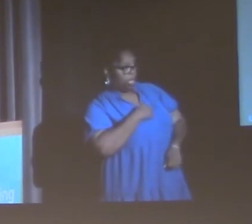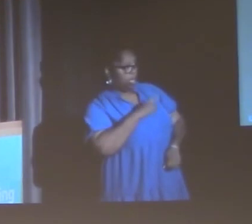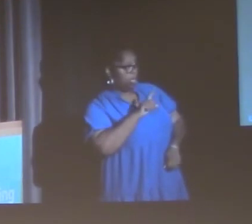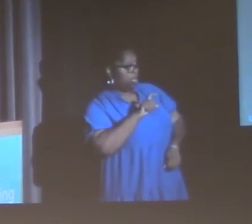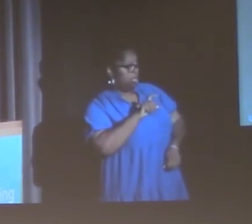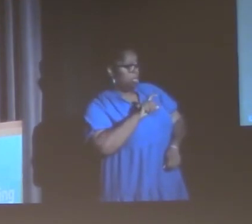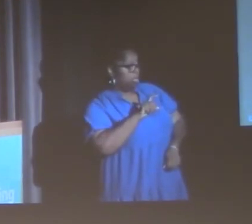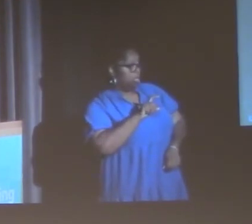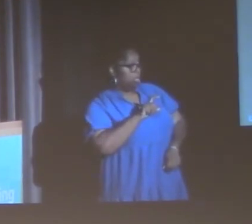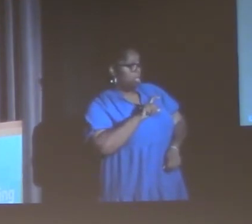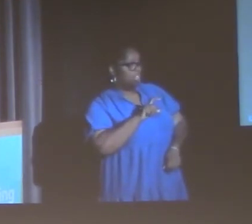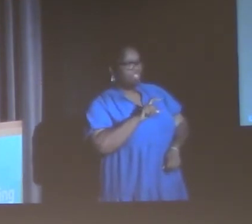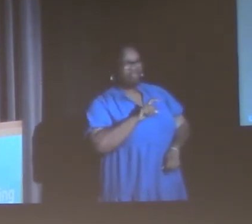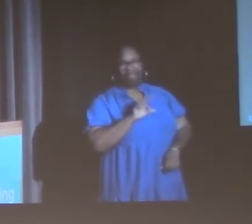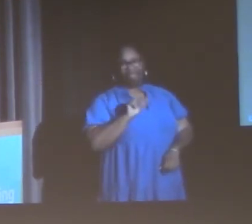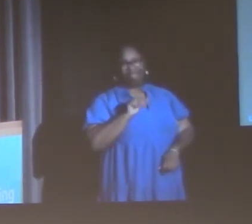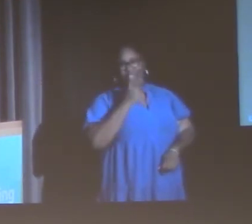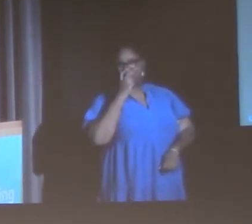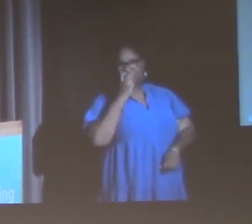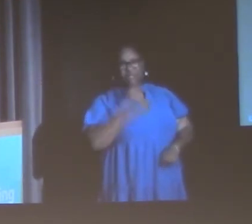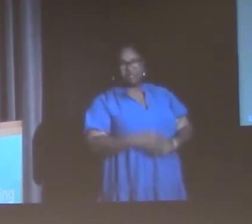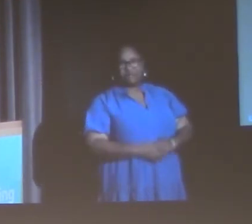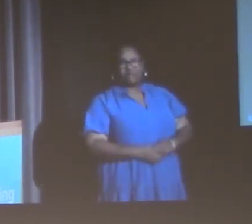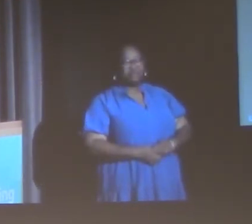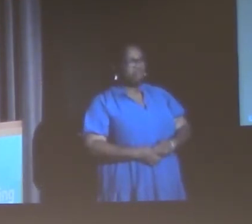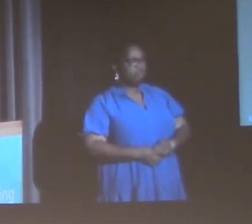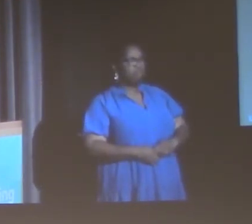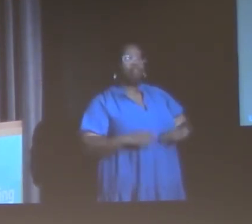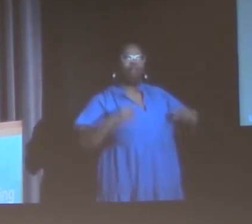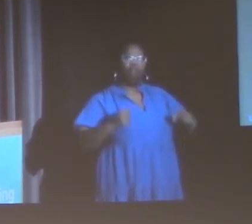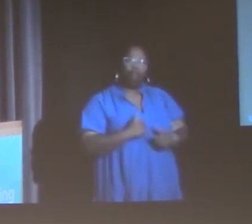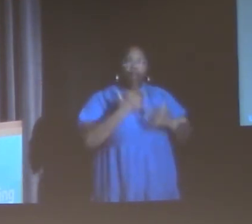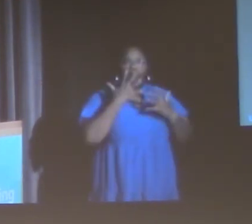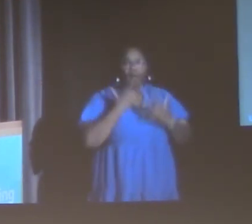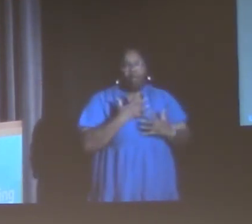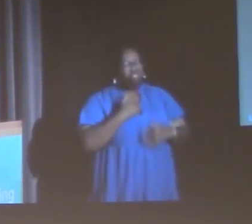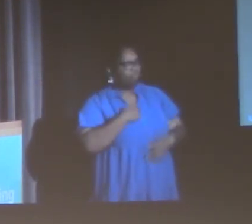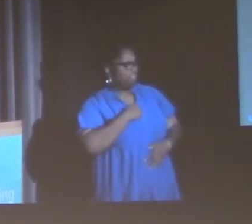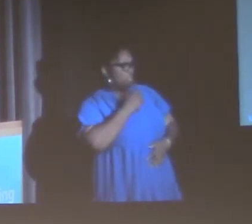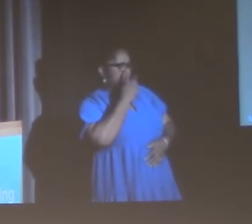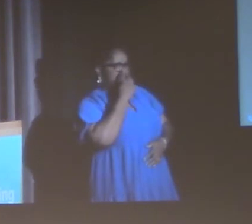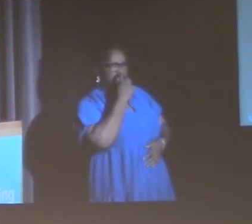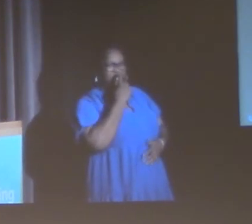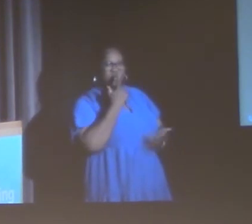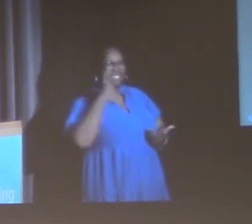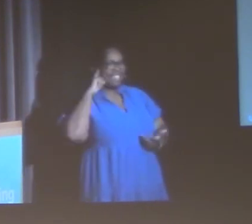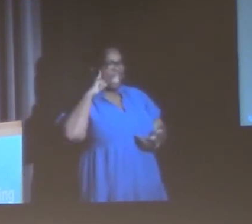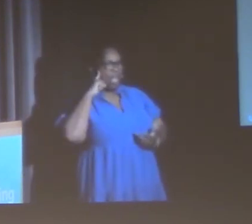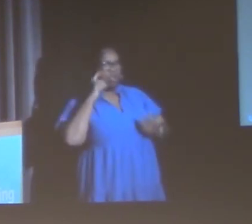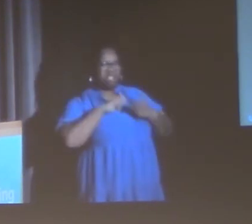I don't think so. No? I don't think the sound issue is resolved.